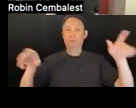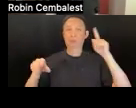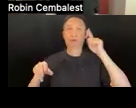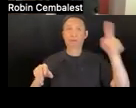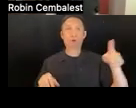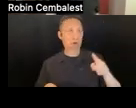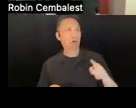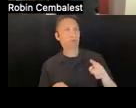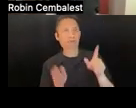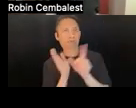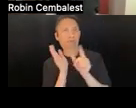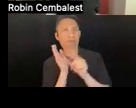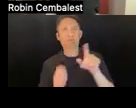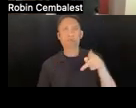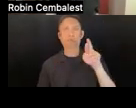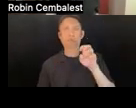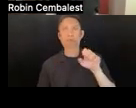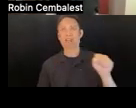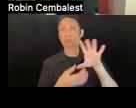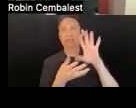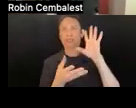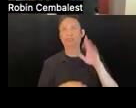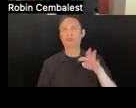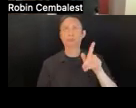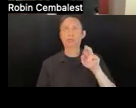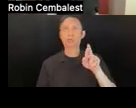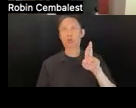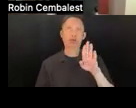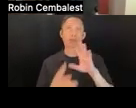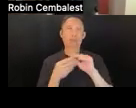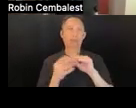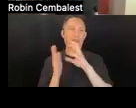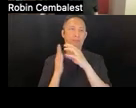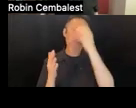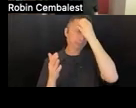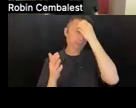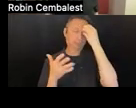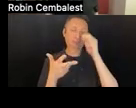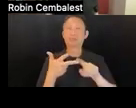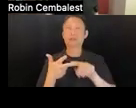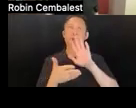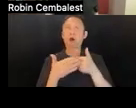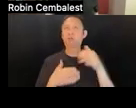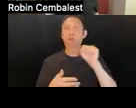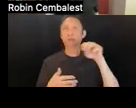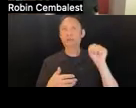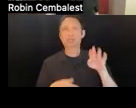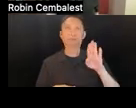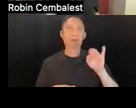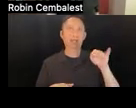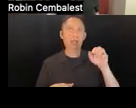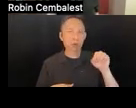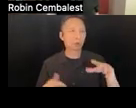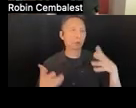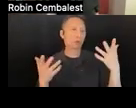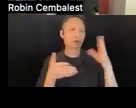blurbage. And you're going to change all of your social media bios and website content if necessary. And again,